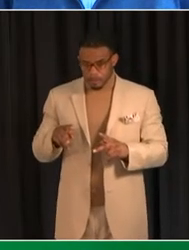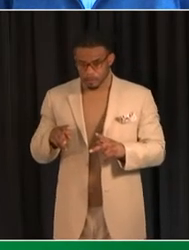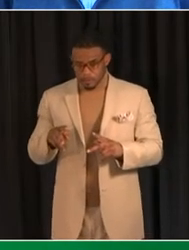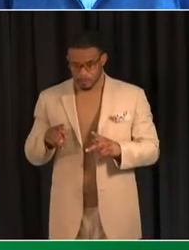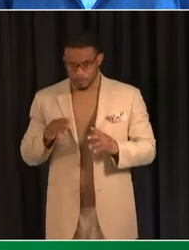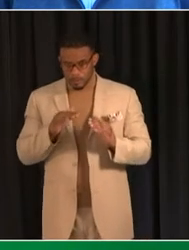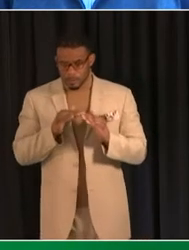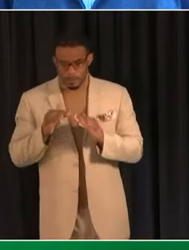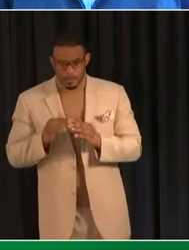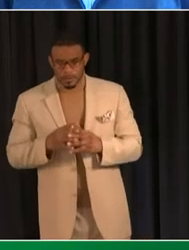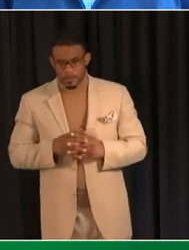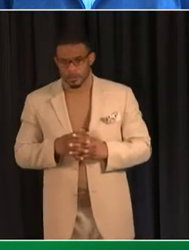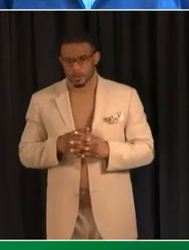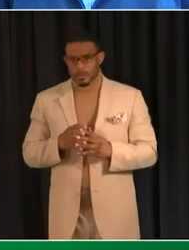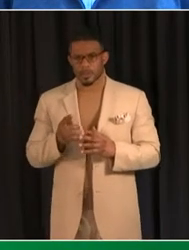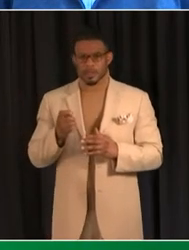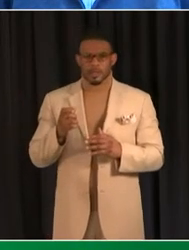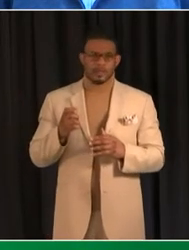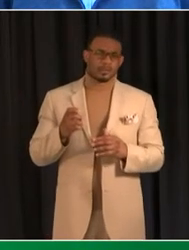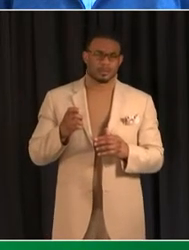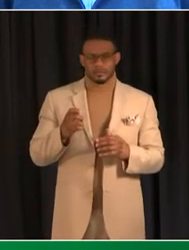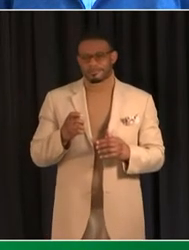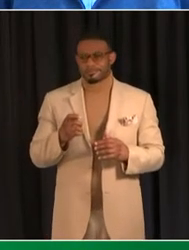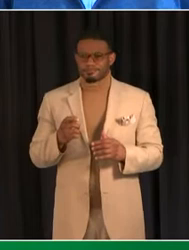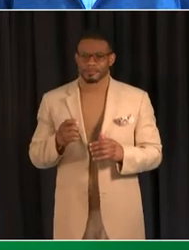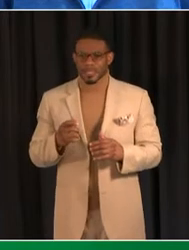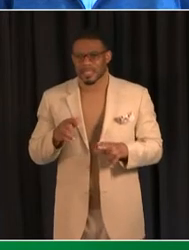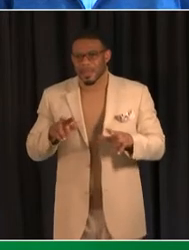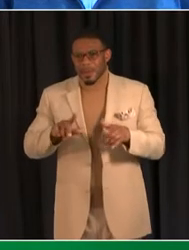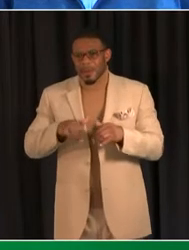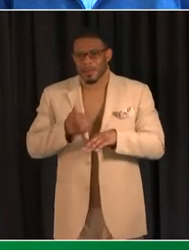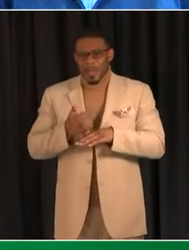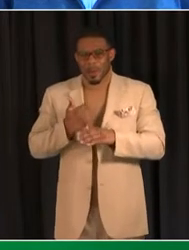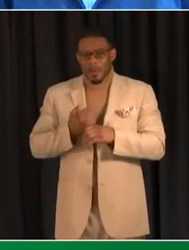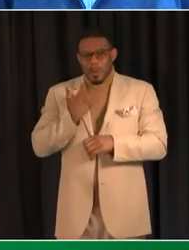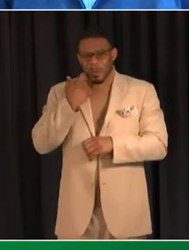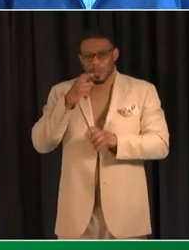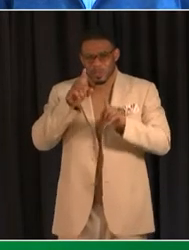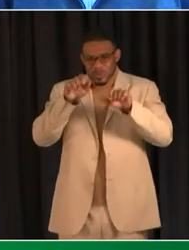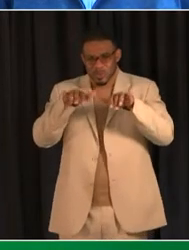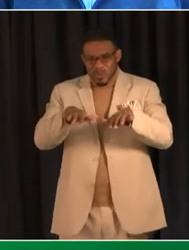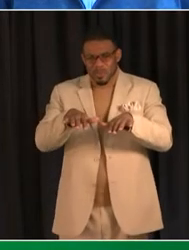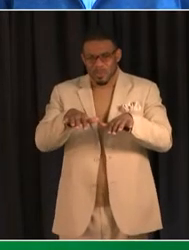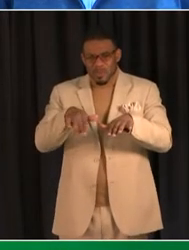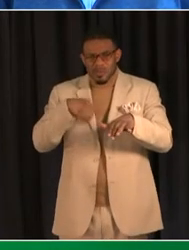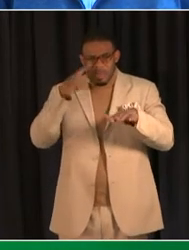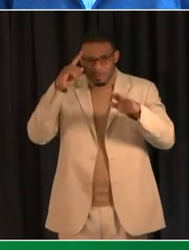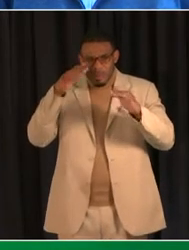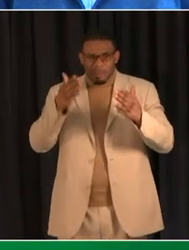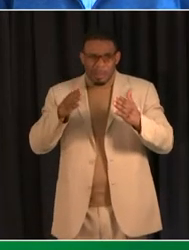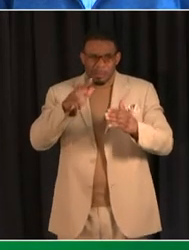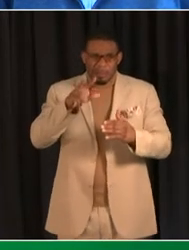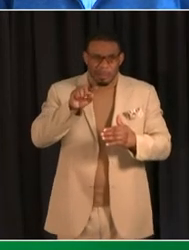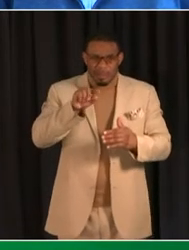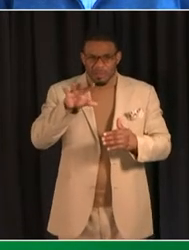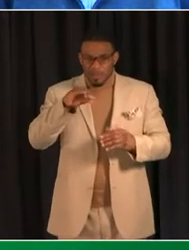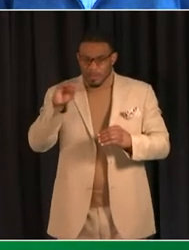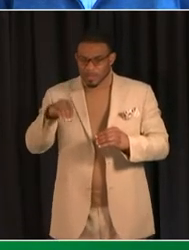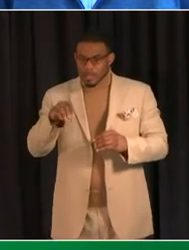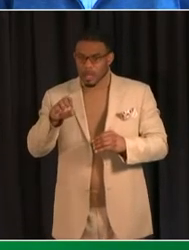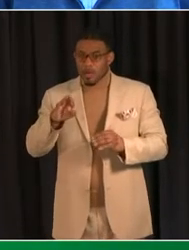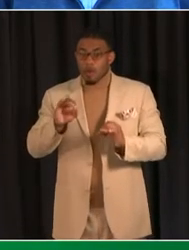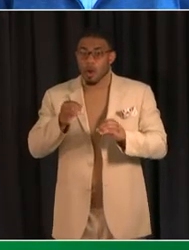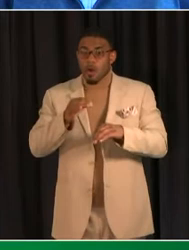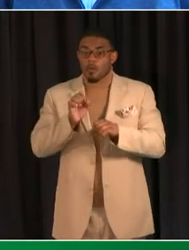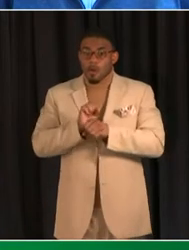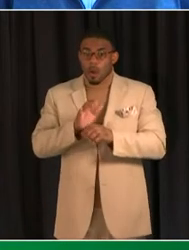back downtown. We're a little based on our most recent survey, we expect that 30 to